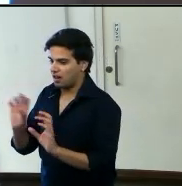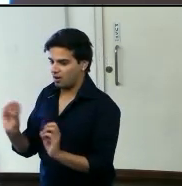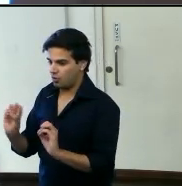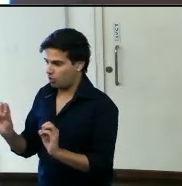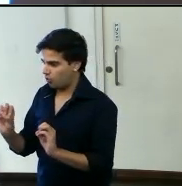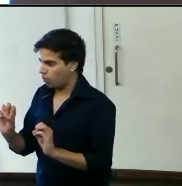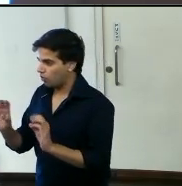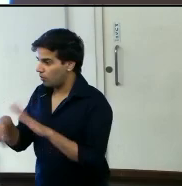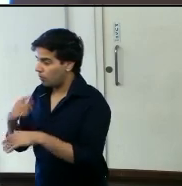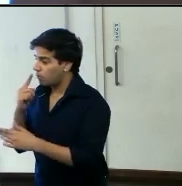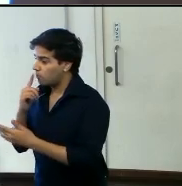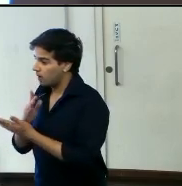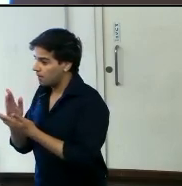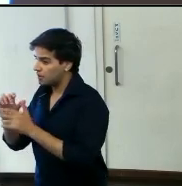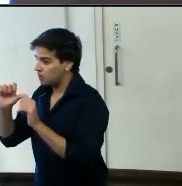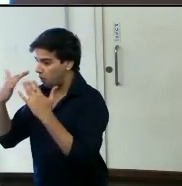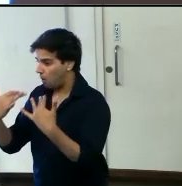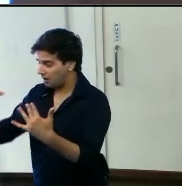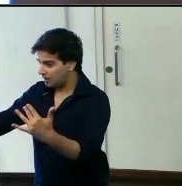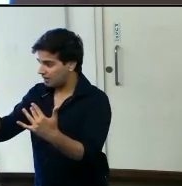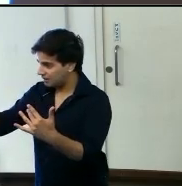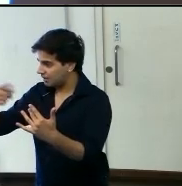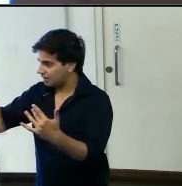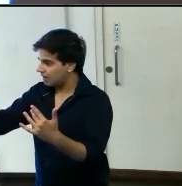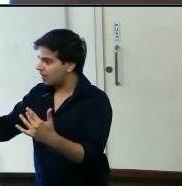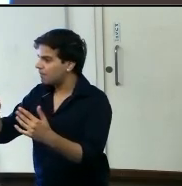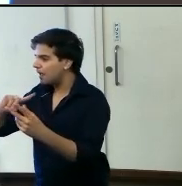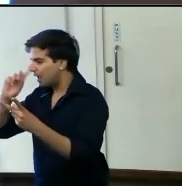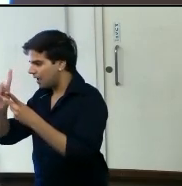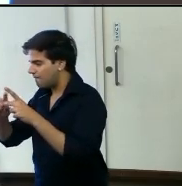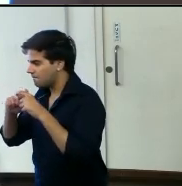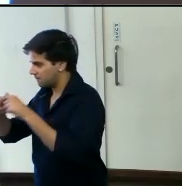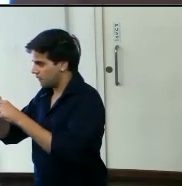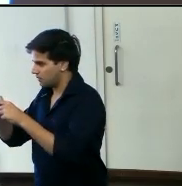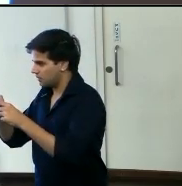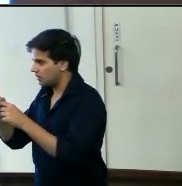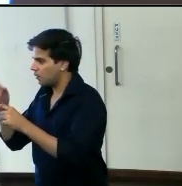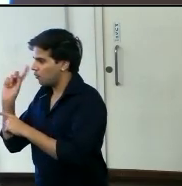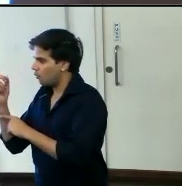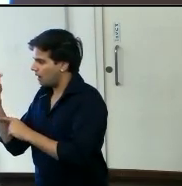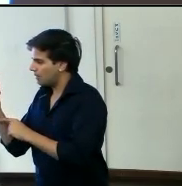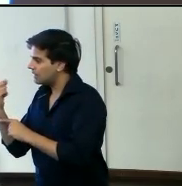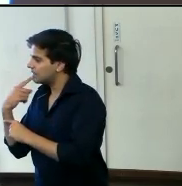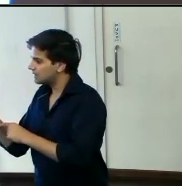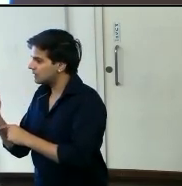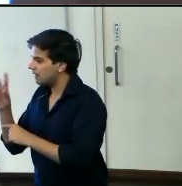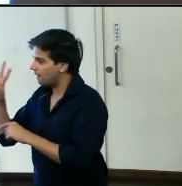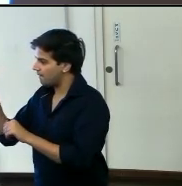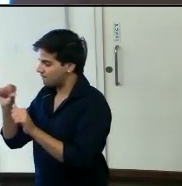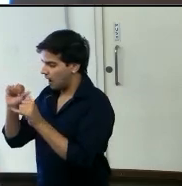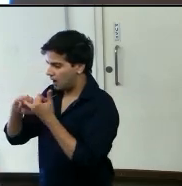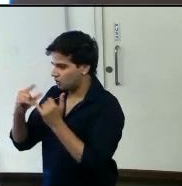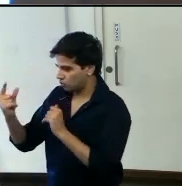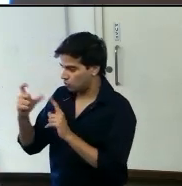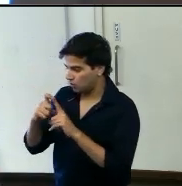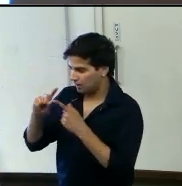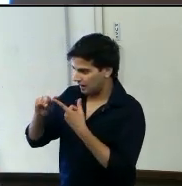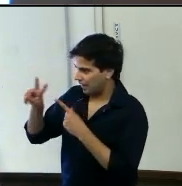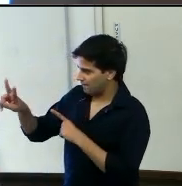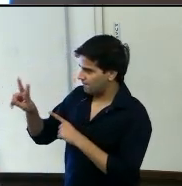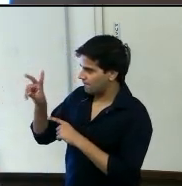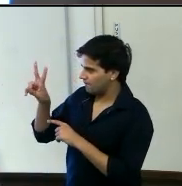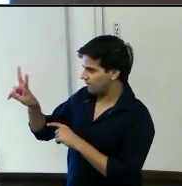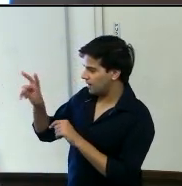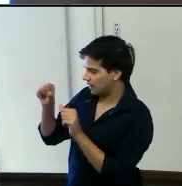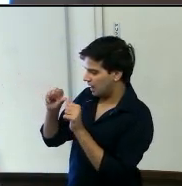With the permission of the audience, I want to speak another 1 minute. Yeah. See, Vasudev and Yesterday I was talking